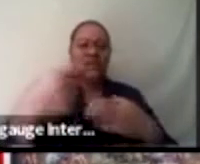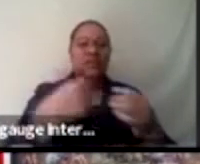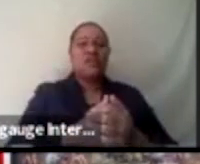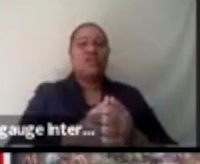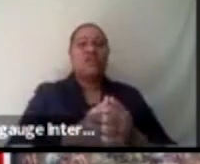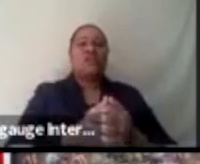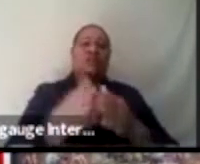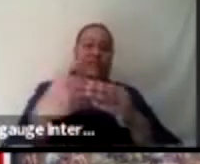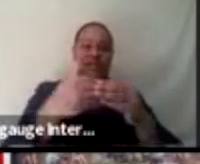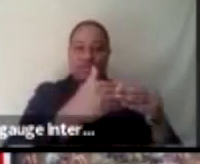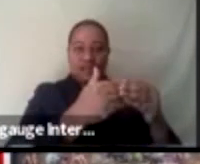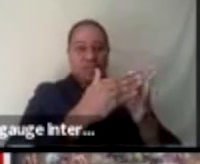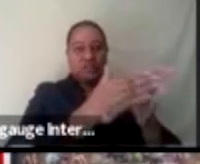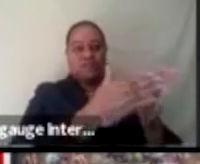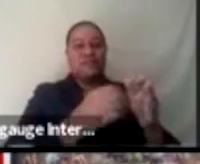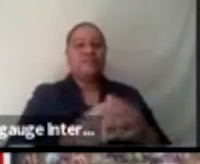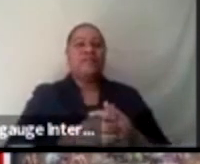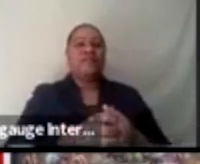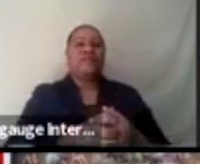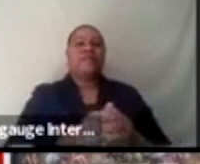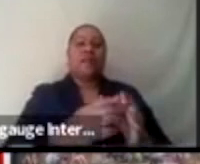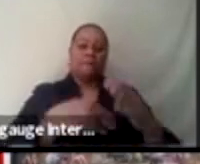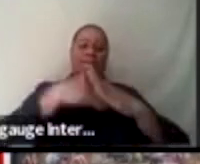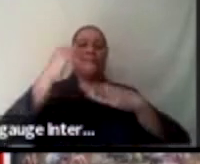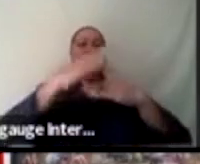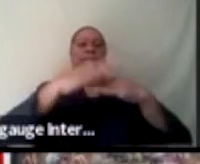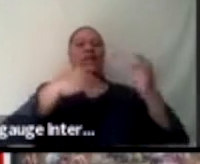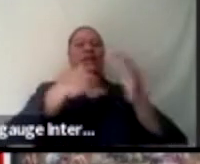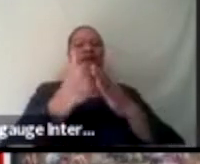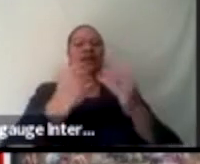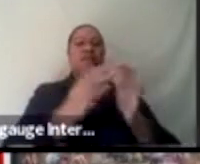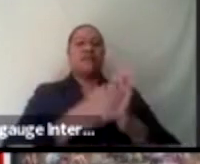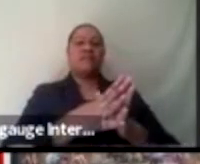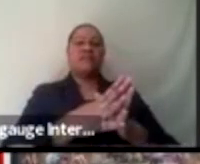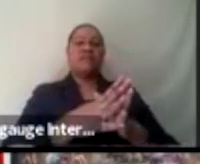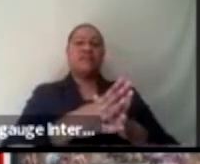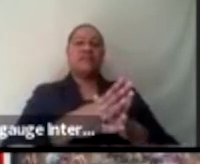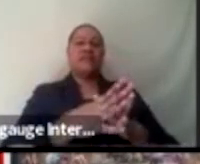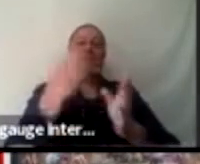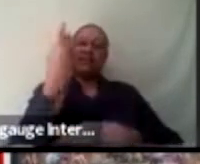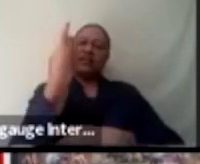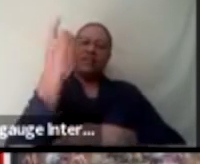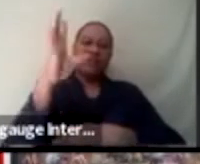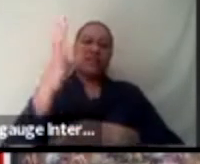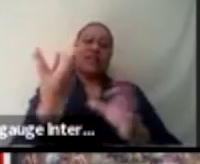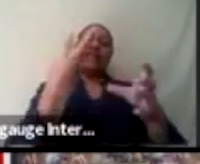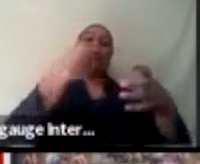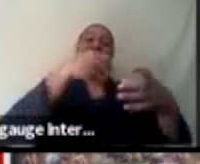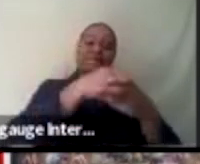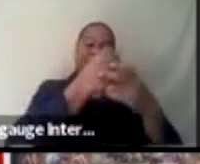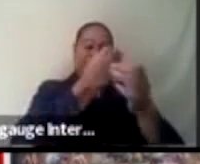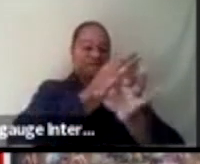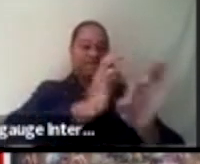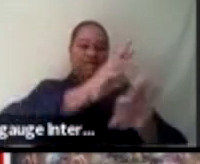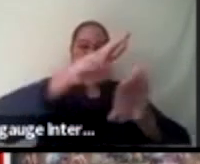governance. We have built an open, democratic, inclusive, and peaceful region.